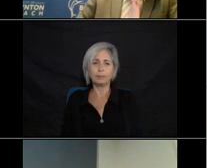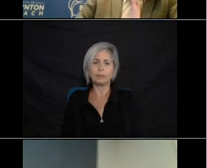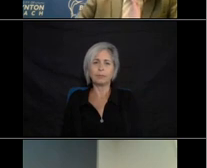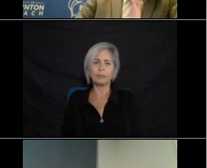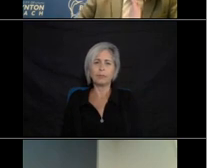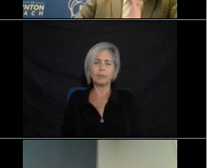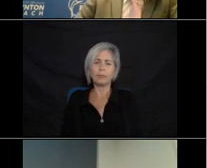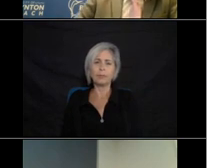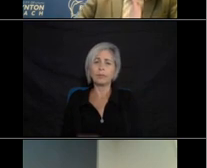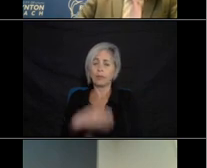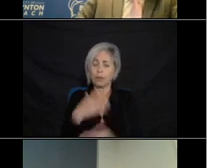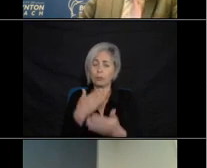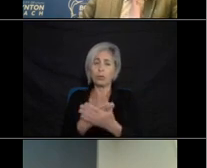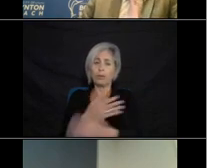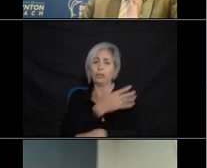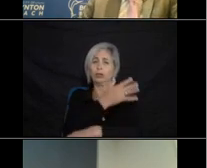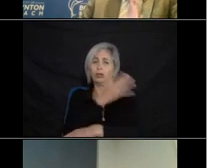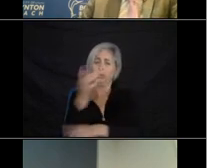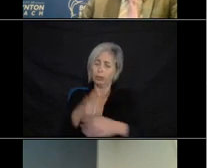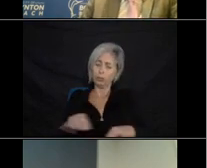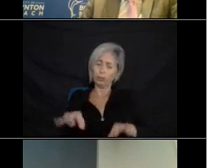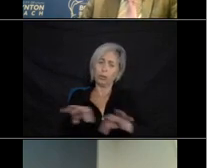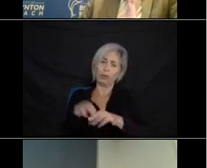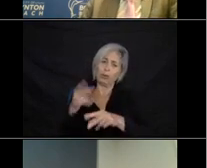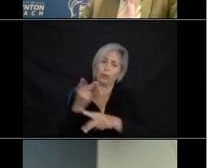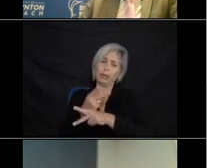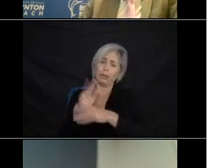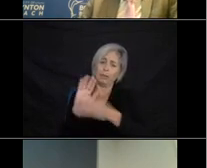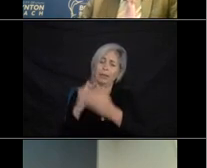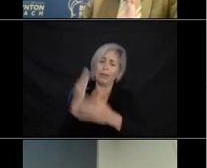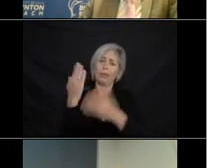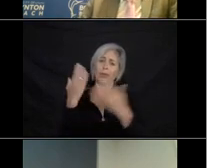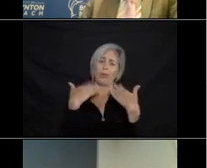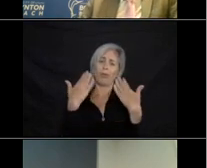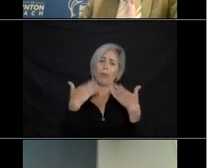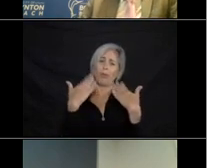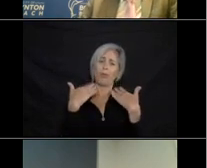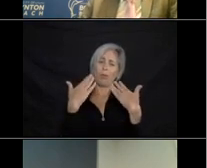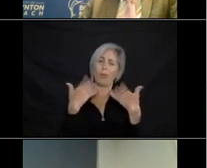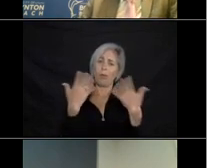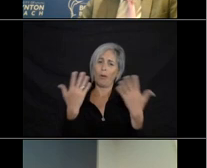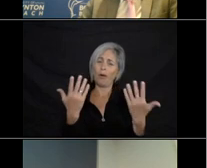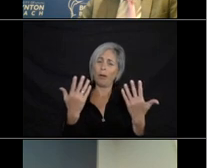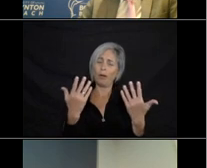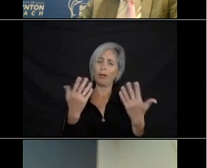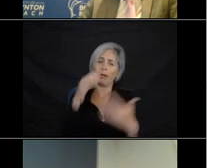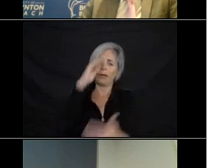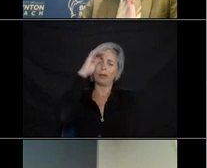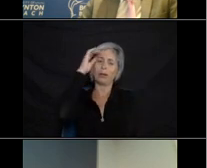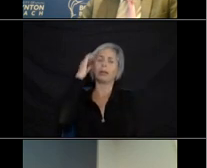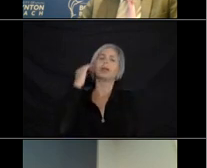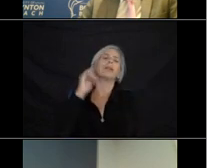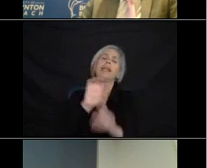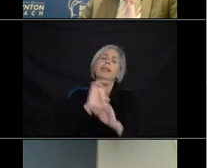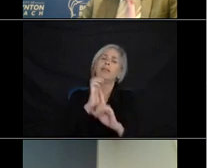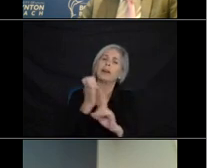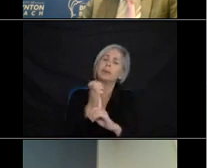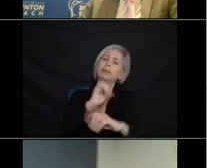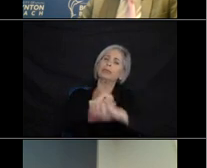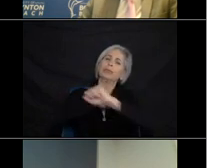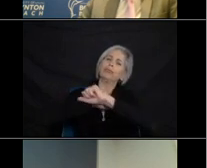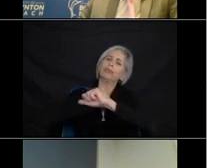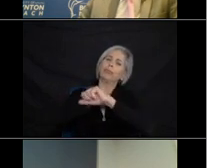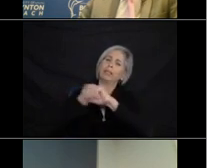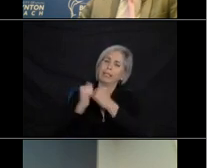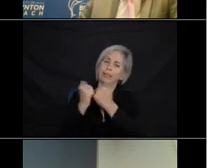Studies have proven that trees are crucial in keeping cities cool, according to Tech Times, Science Daily, and the Environmental Protection